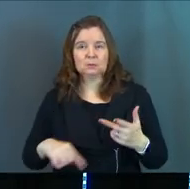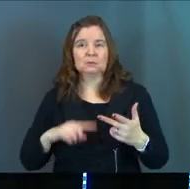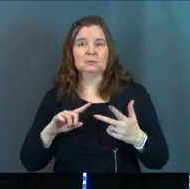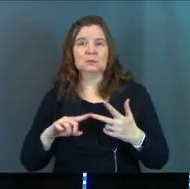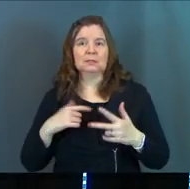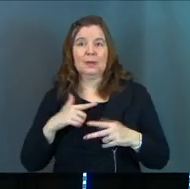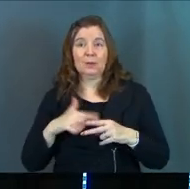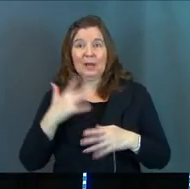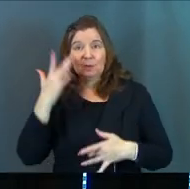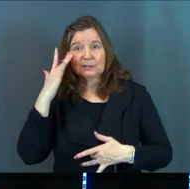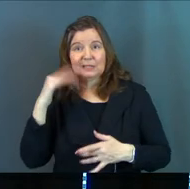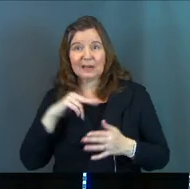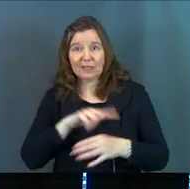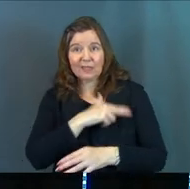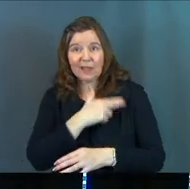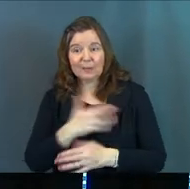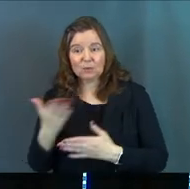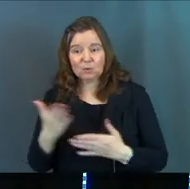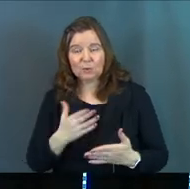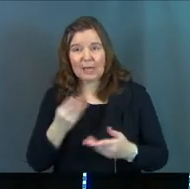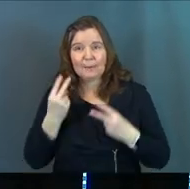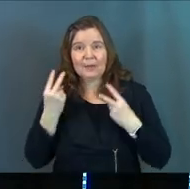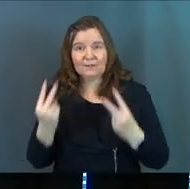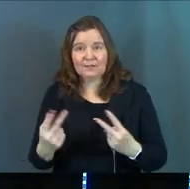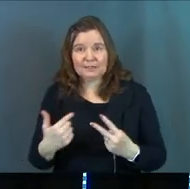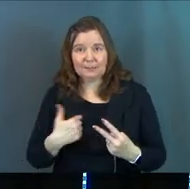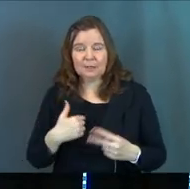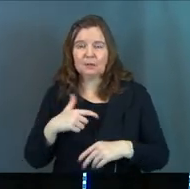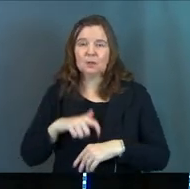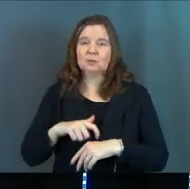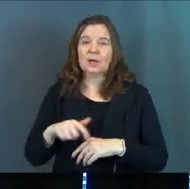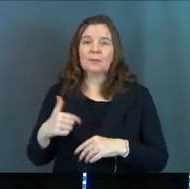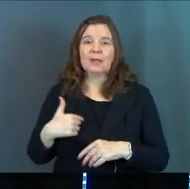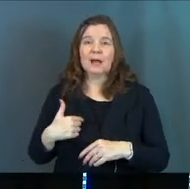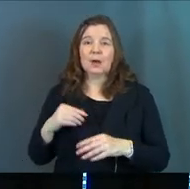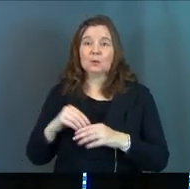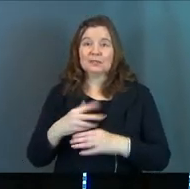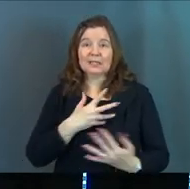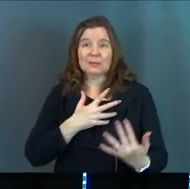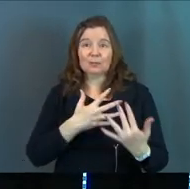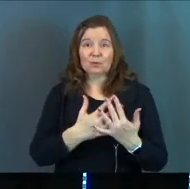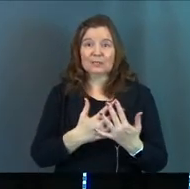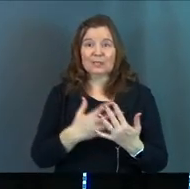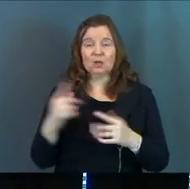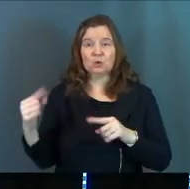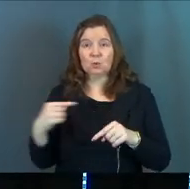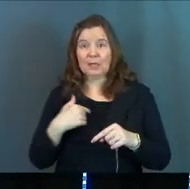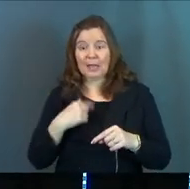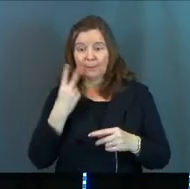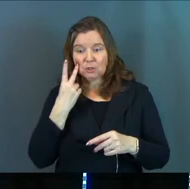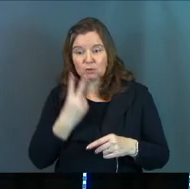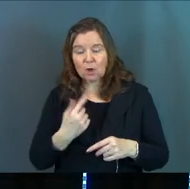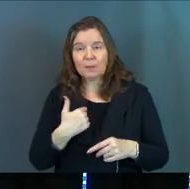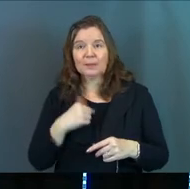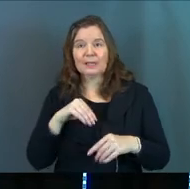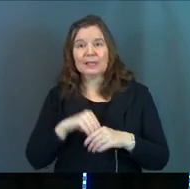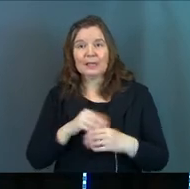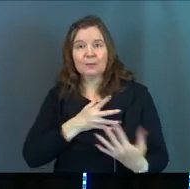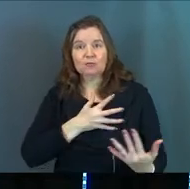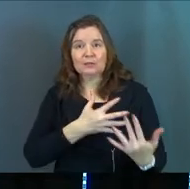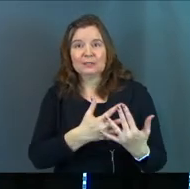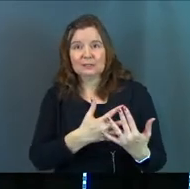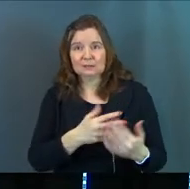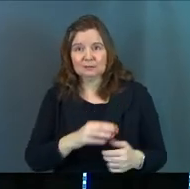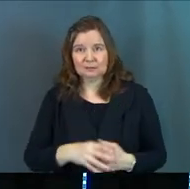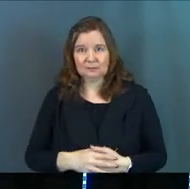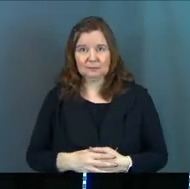There was a time when I was sick and in the hospital and you came and visited me. There was a time that I was in prison and you came and saw me in